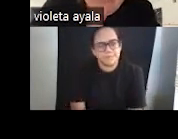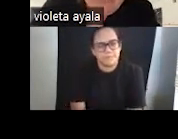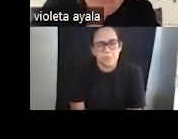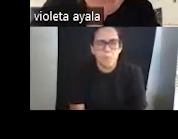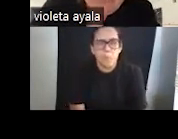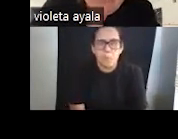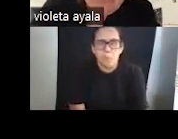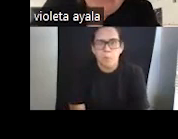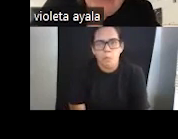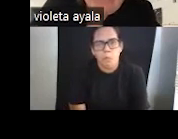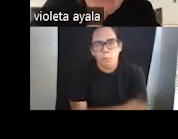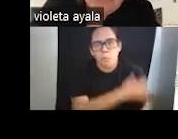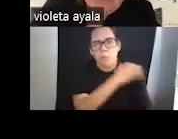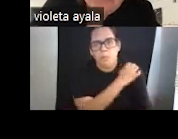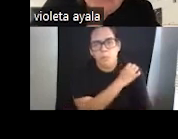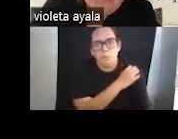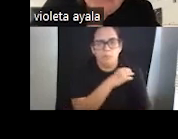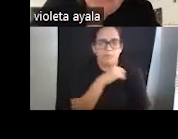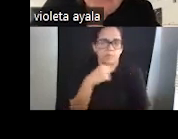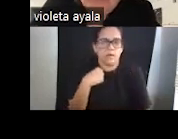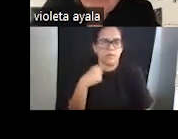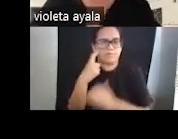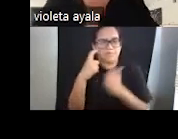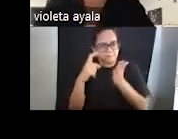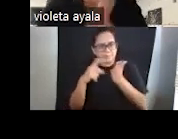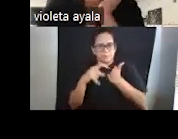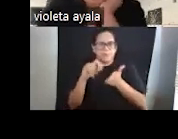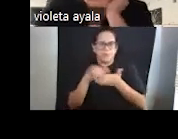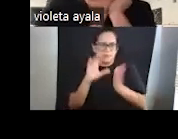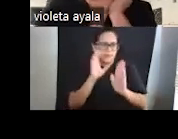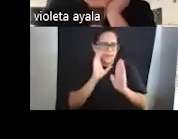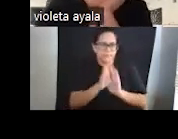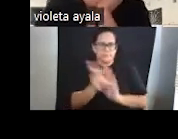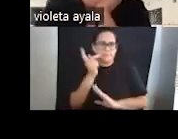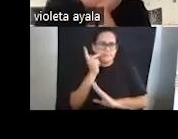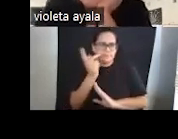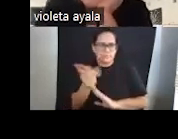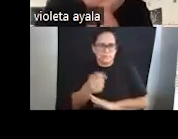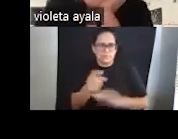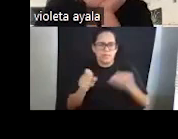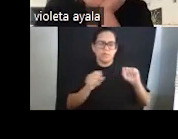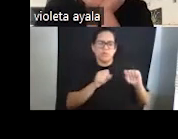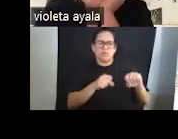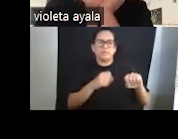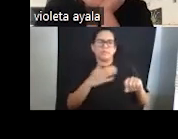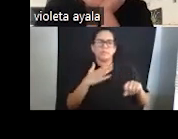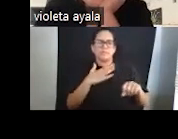And I reckon the image that you're seeing now, it could be